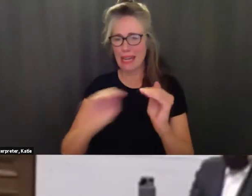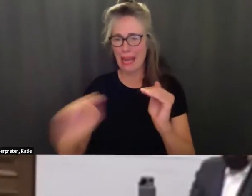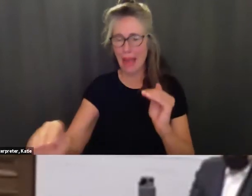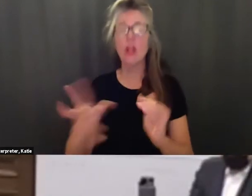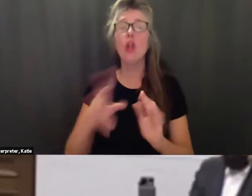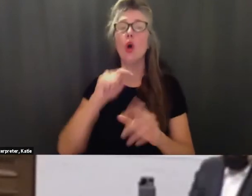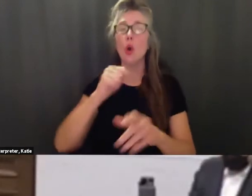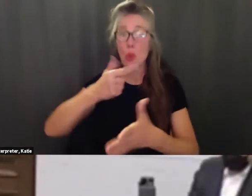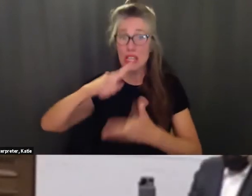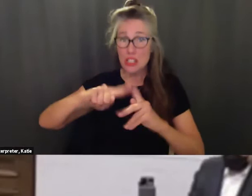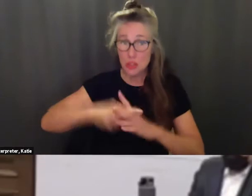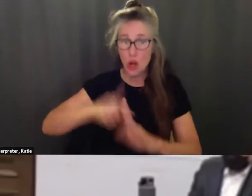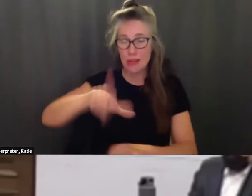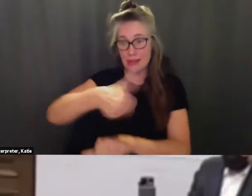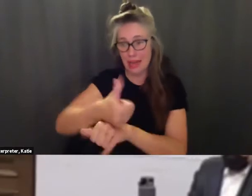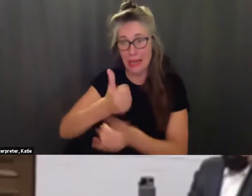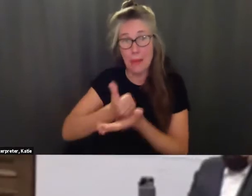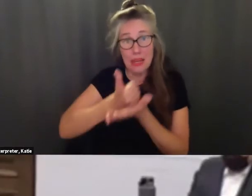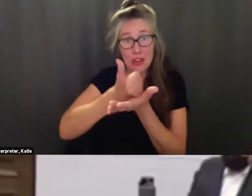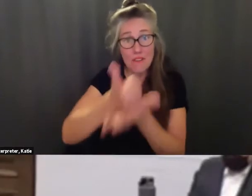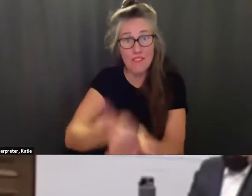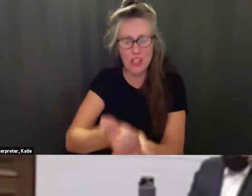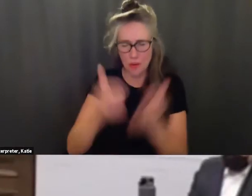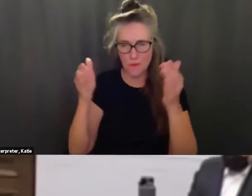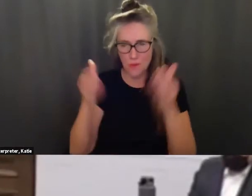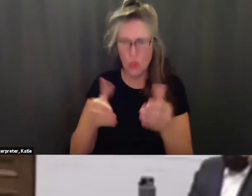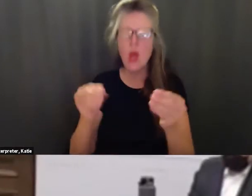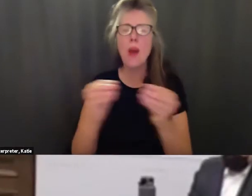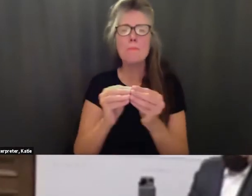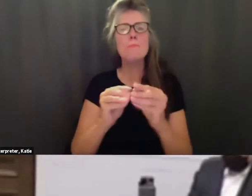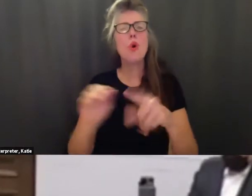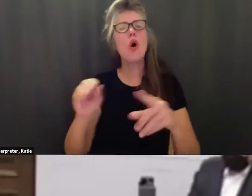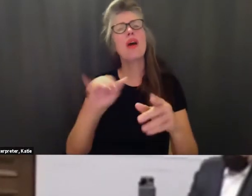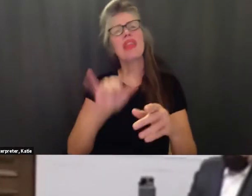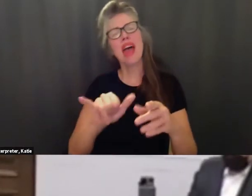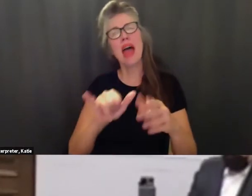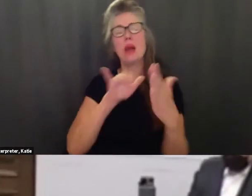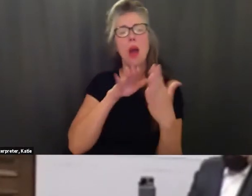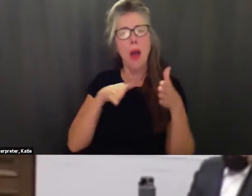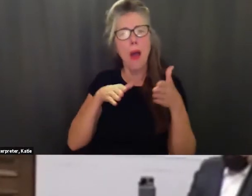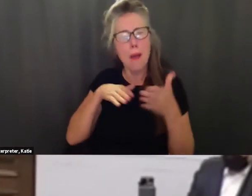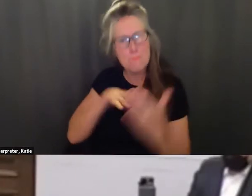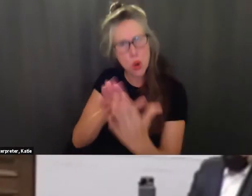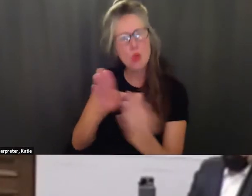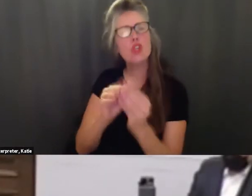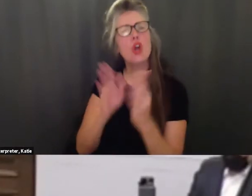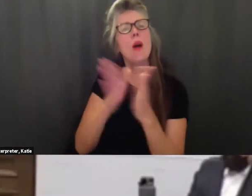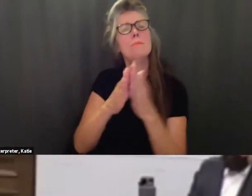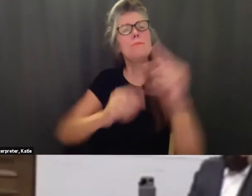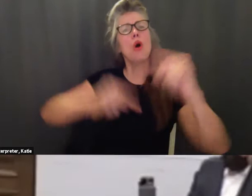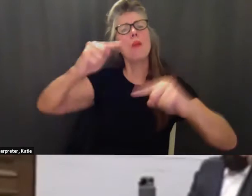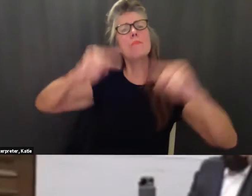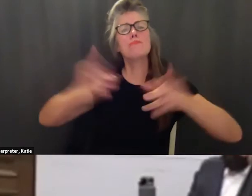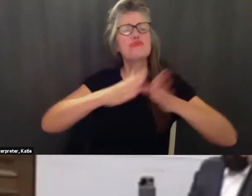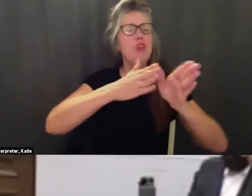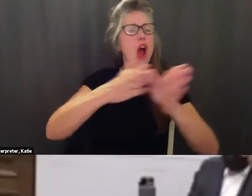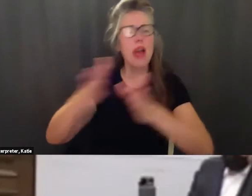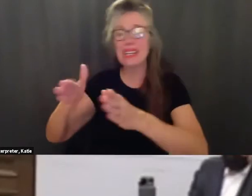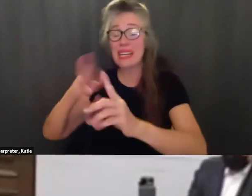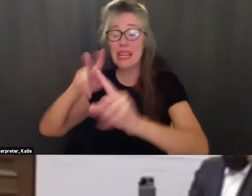and focusing on that. So it's a broader practice with this, and you do it at each school site. So you do